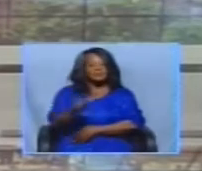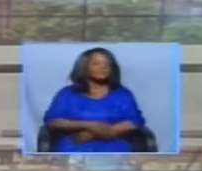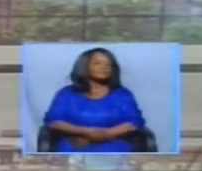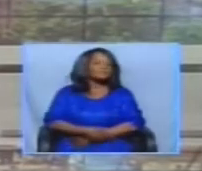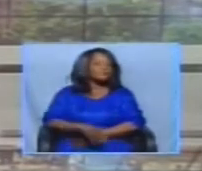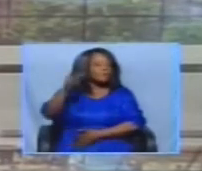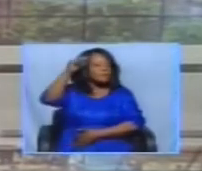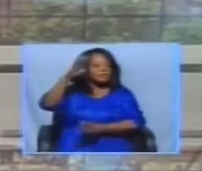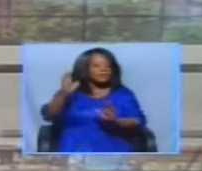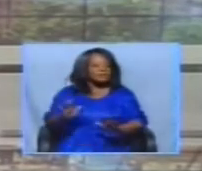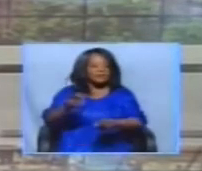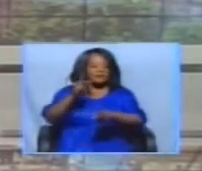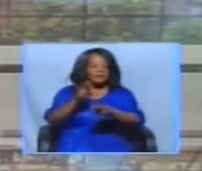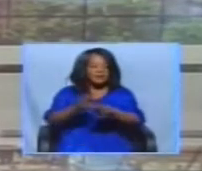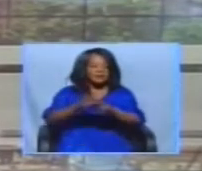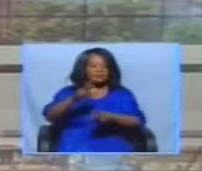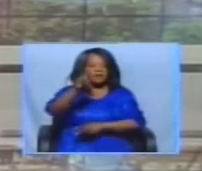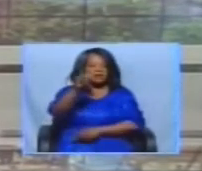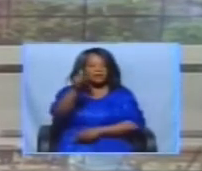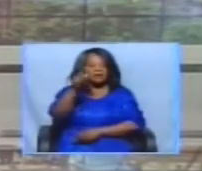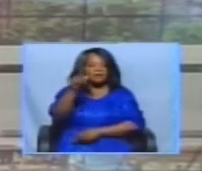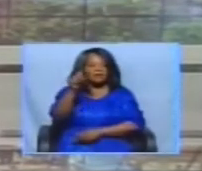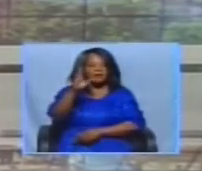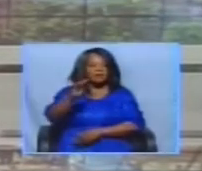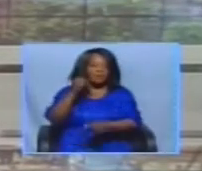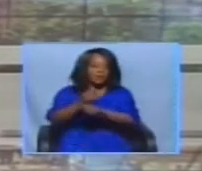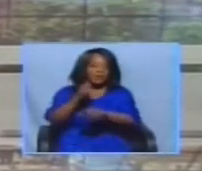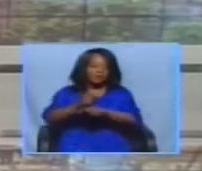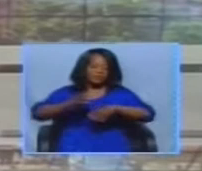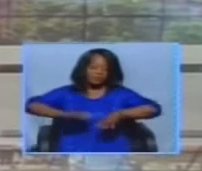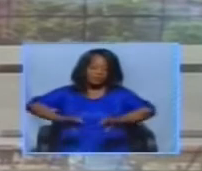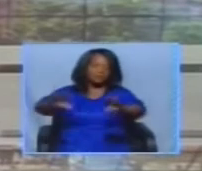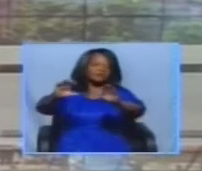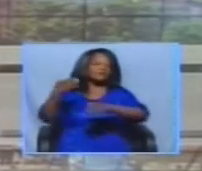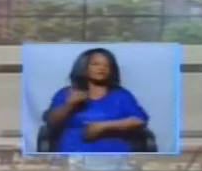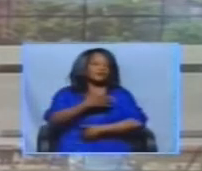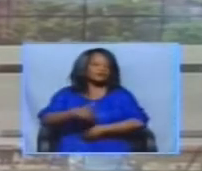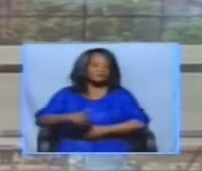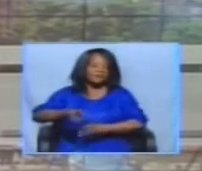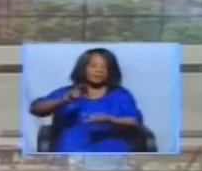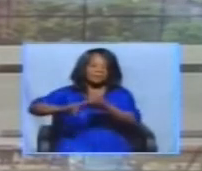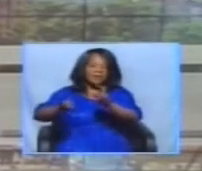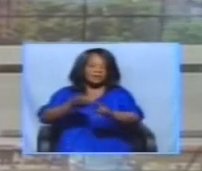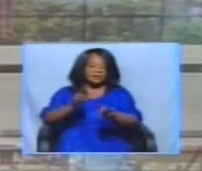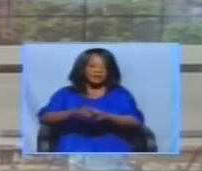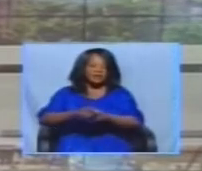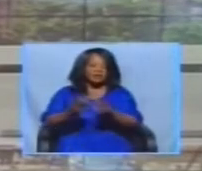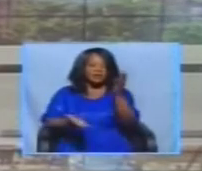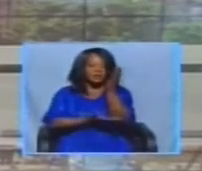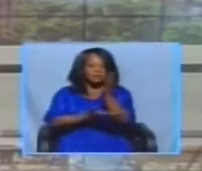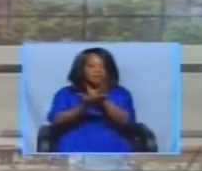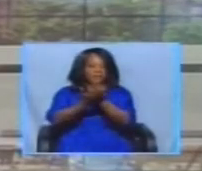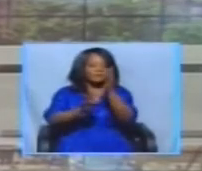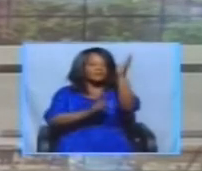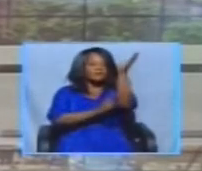Affairs Harry Kalava said Zambia will continue treating China as a strategic partner in order to foster development. Mr. Kalava